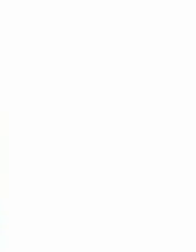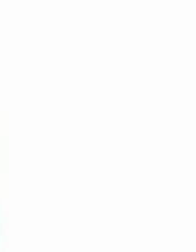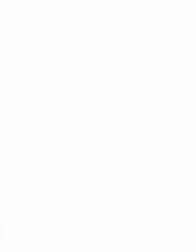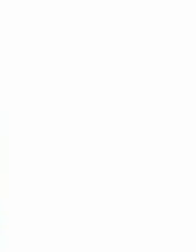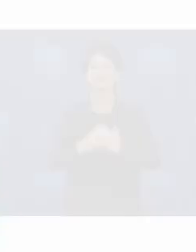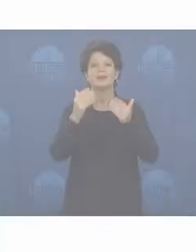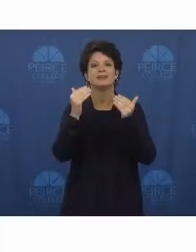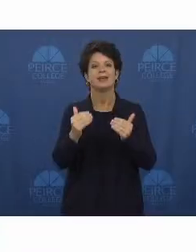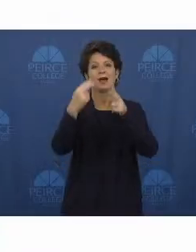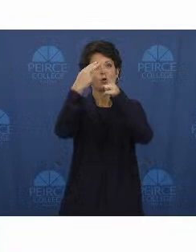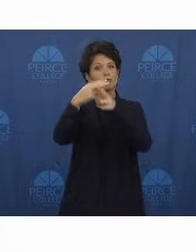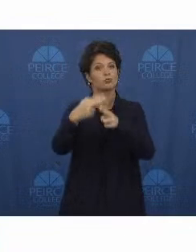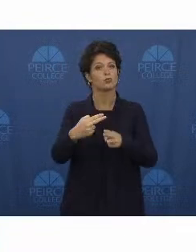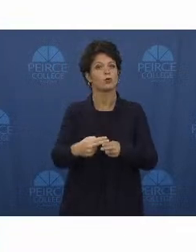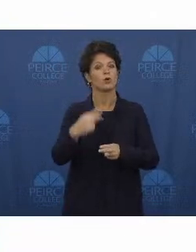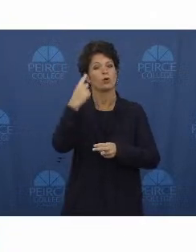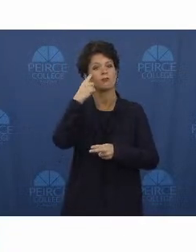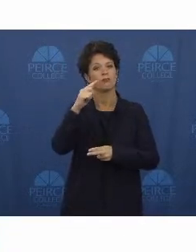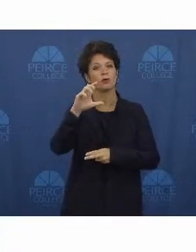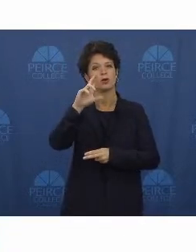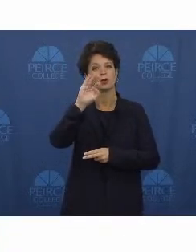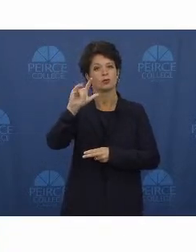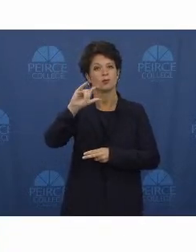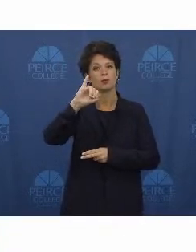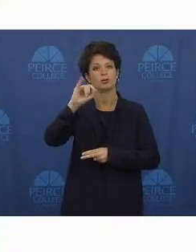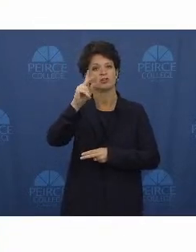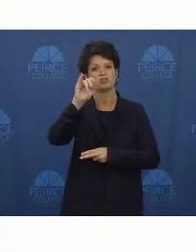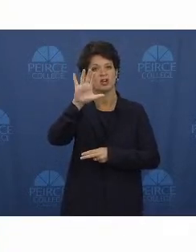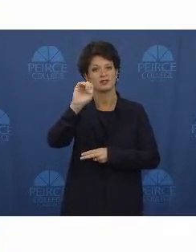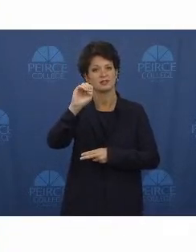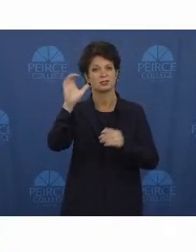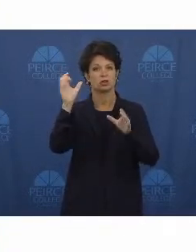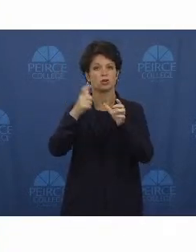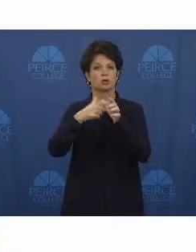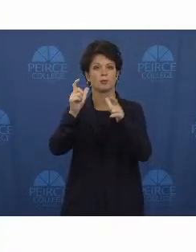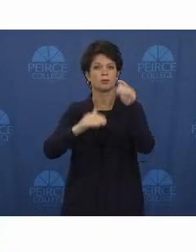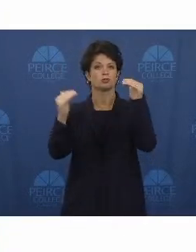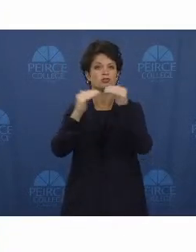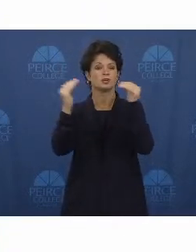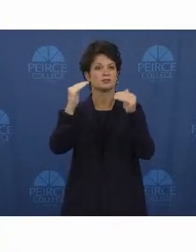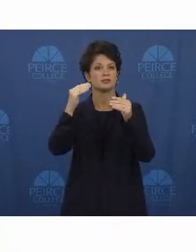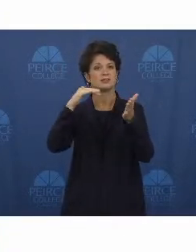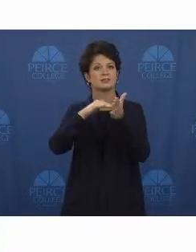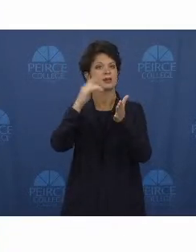I will now call the roll of Criminal Justice Studies candidates for graduation.